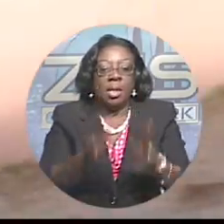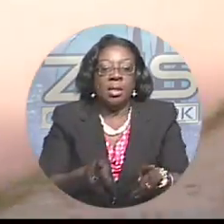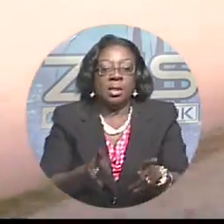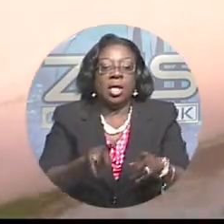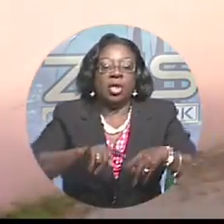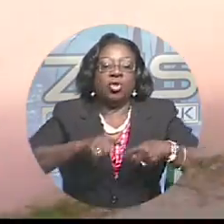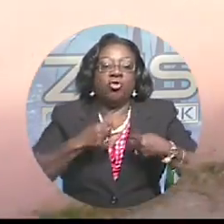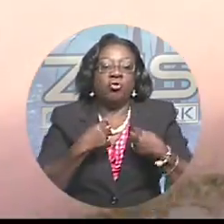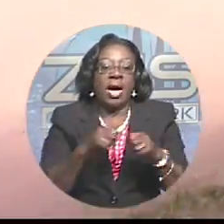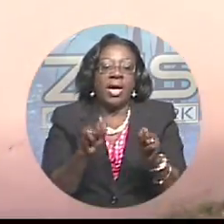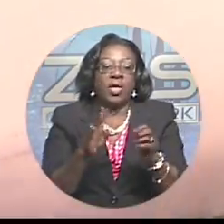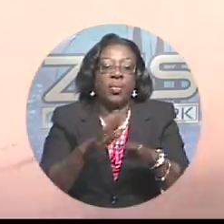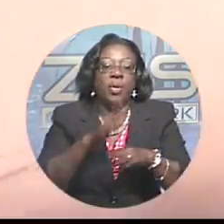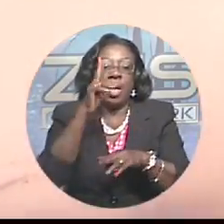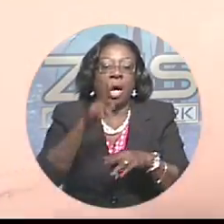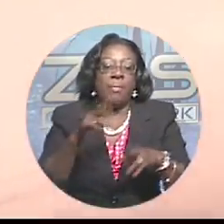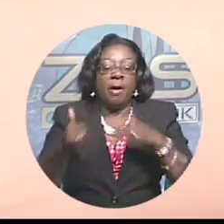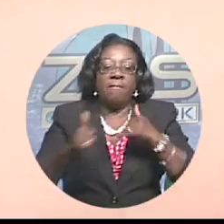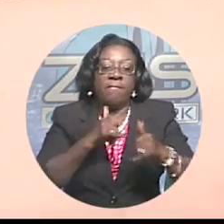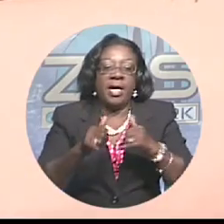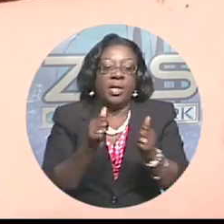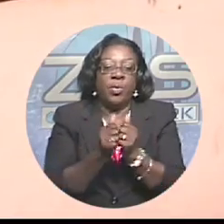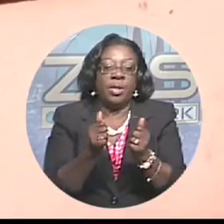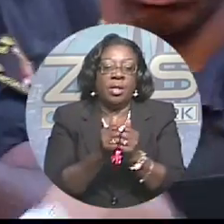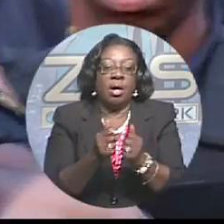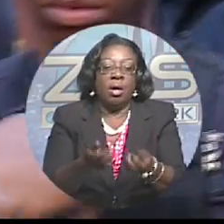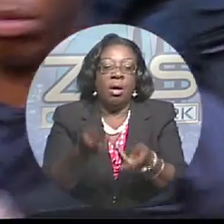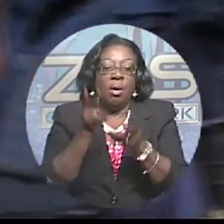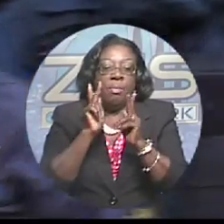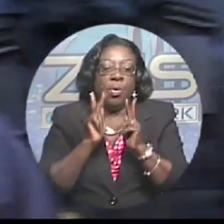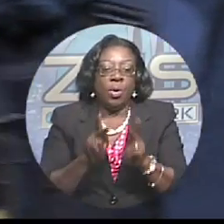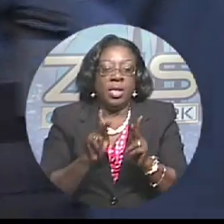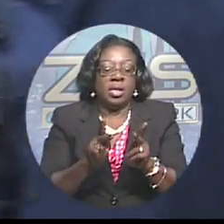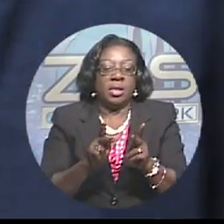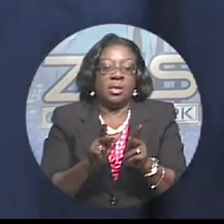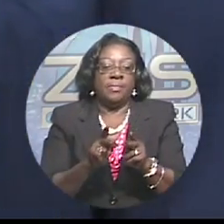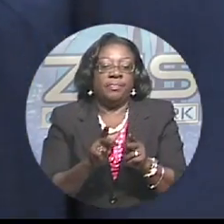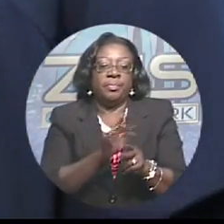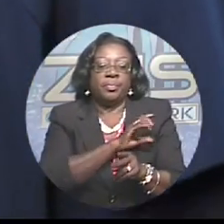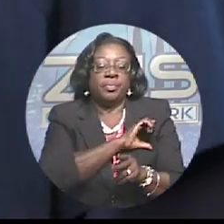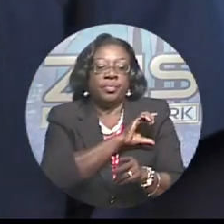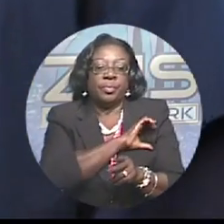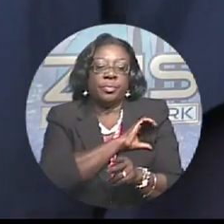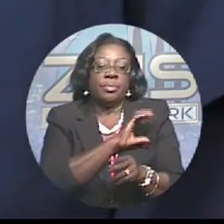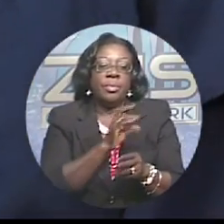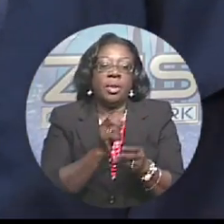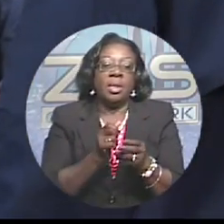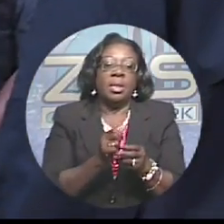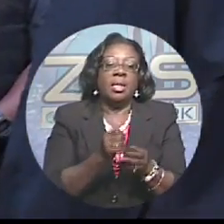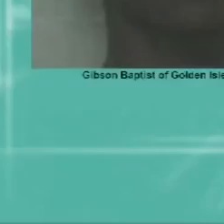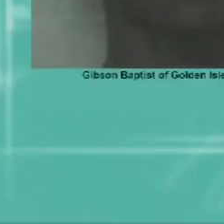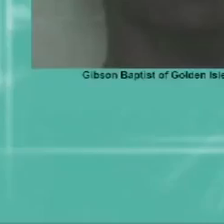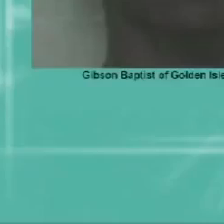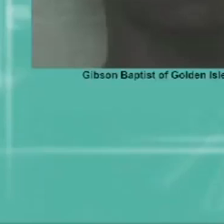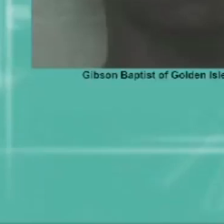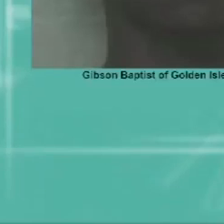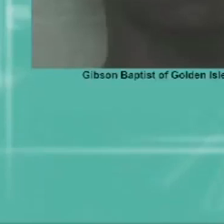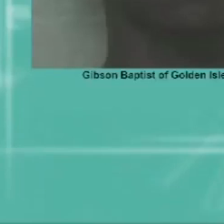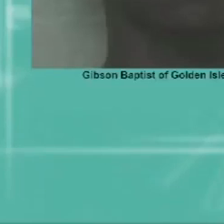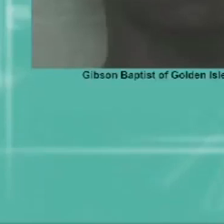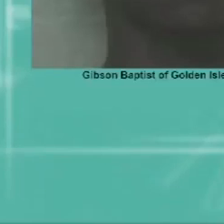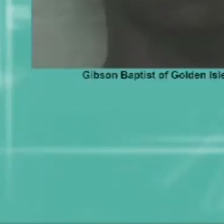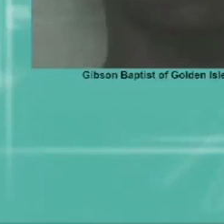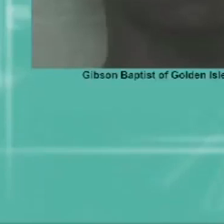police. Additionally, he says there are four most wanted suspects in the Camp Road area who they are now looking for. We have another